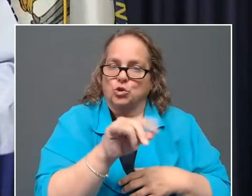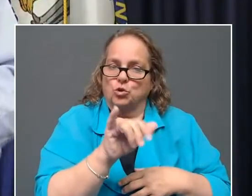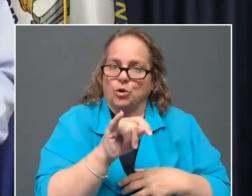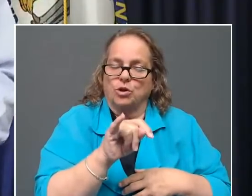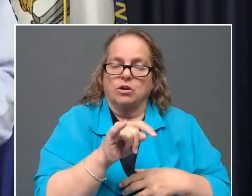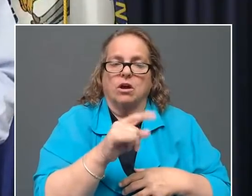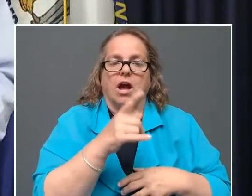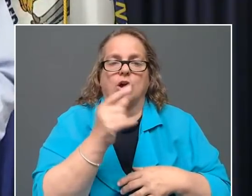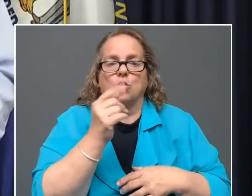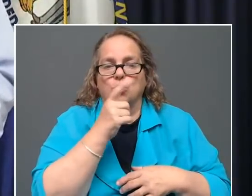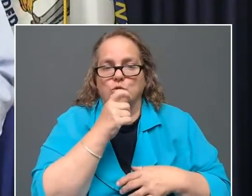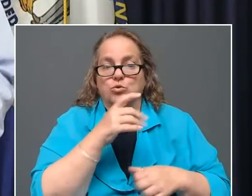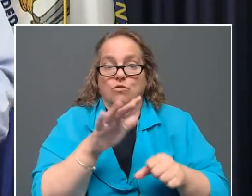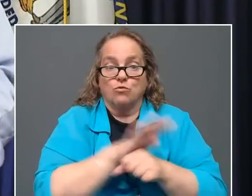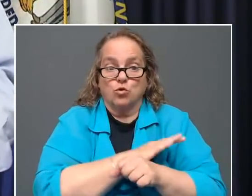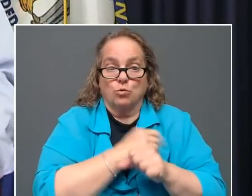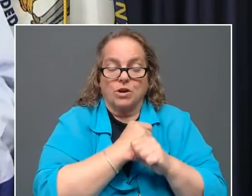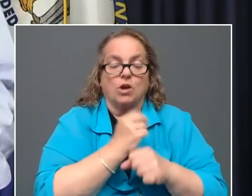who's not.